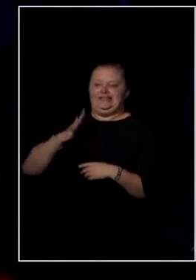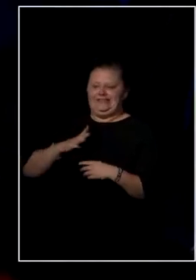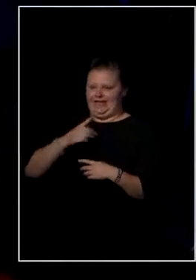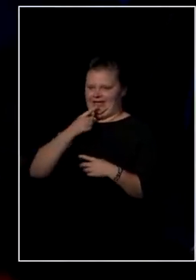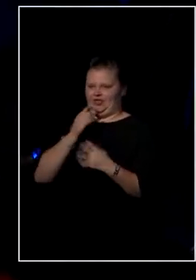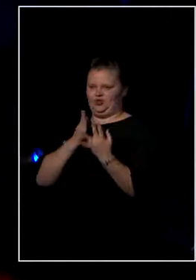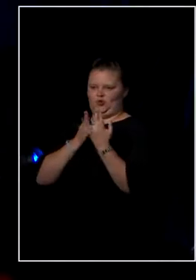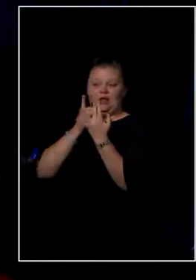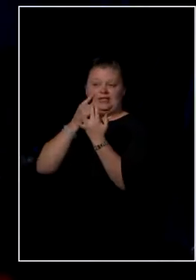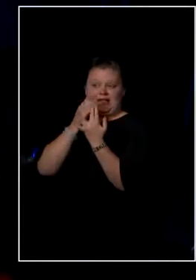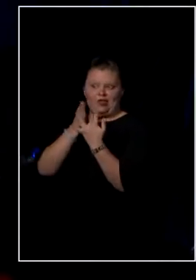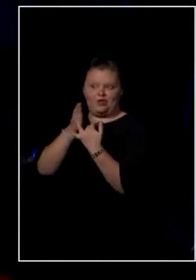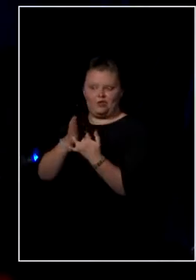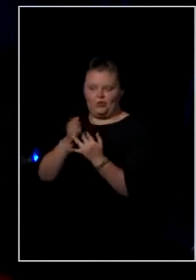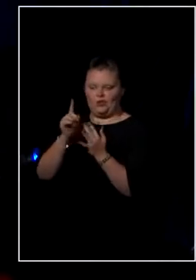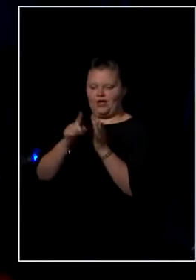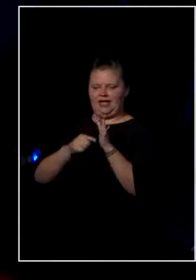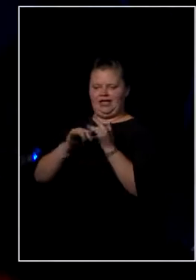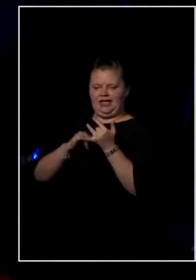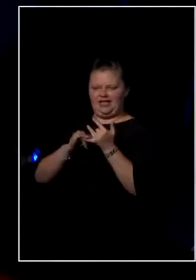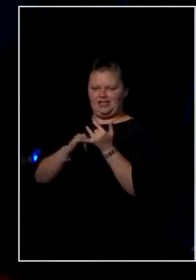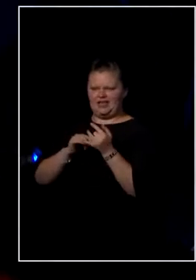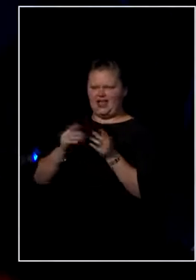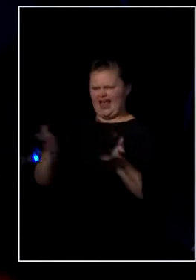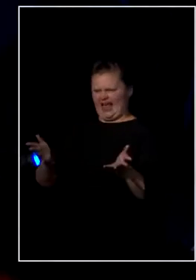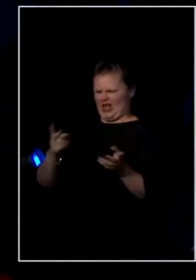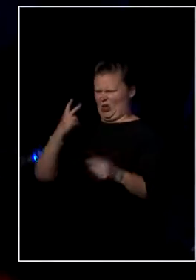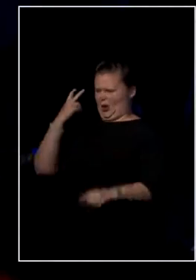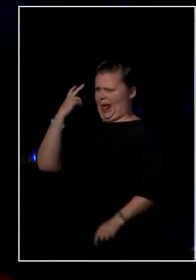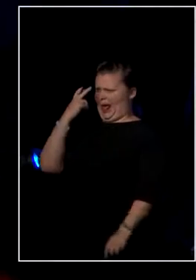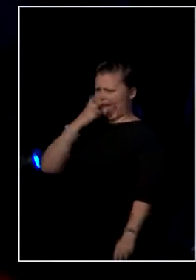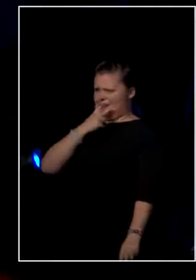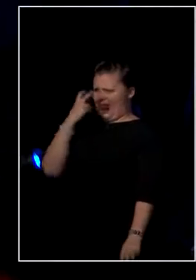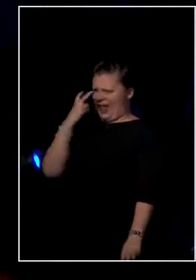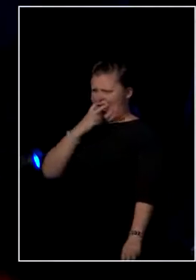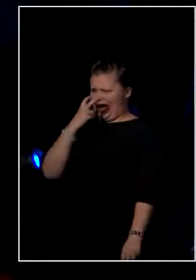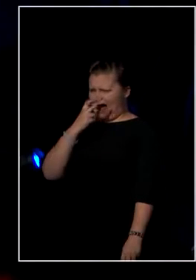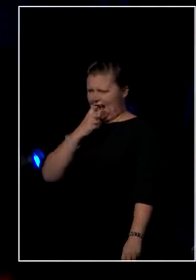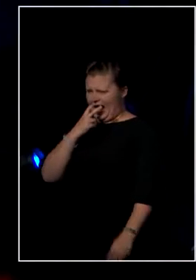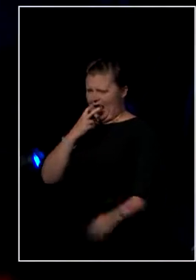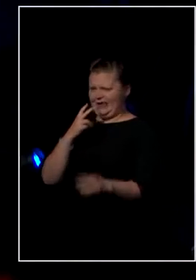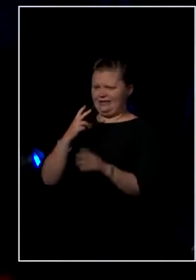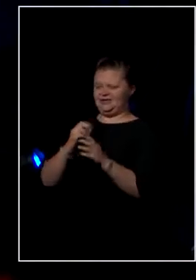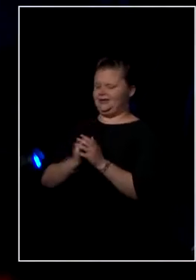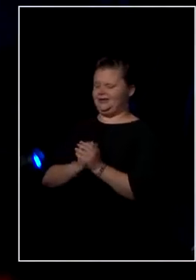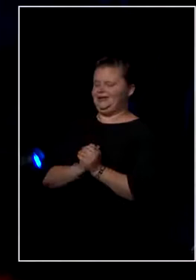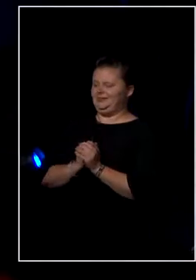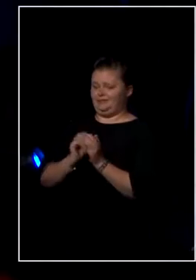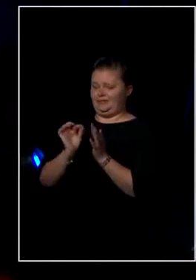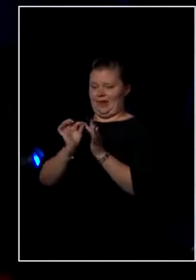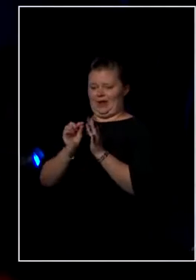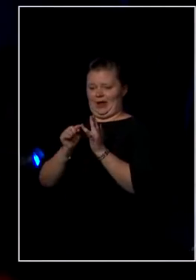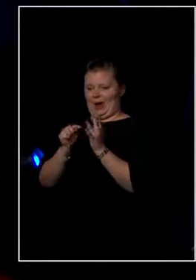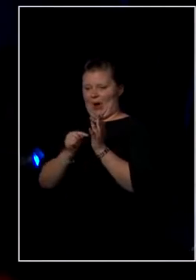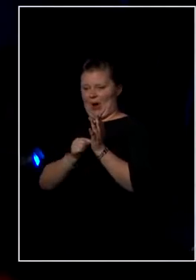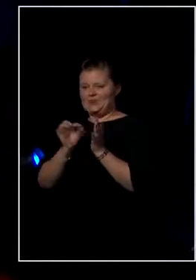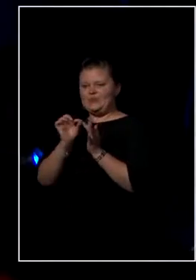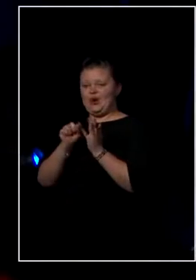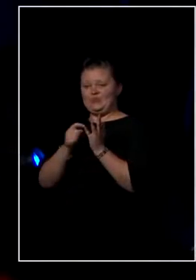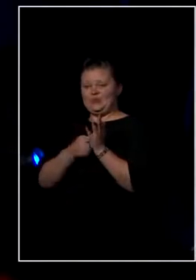Knight. Hey, how blind are you really? I once ate pot puree from a bowl in a cafe because I thought it was mixed